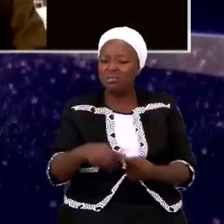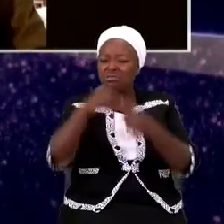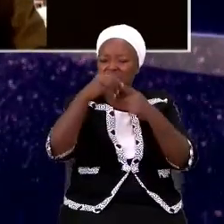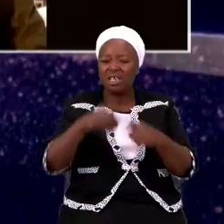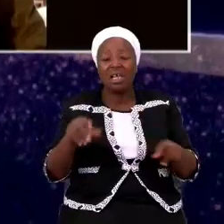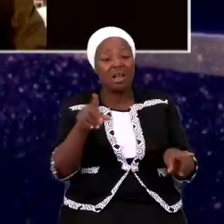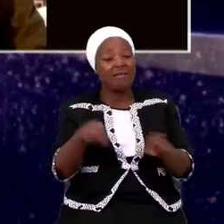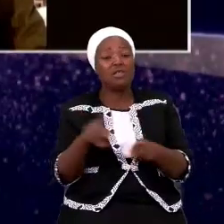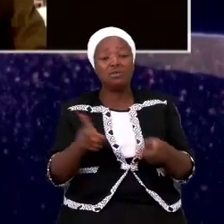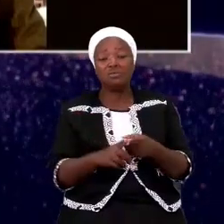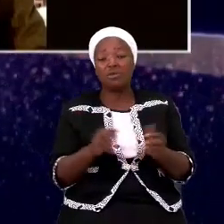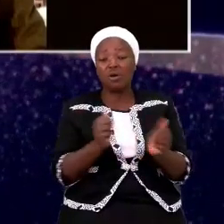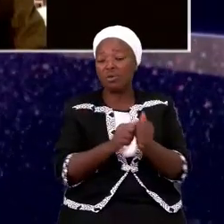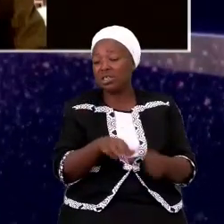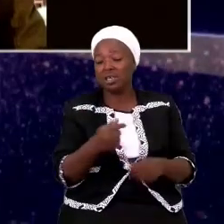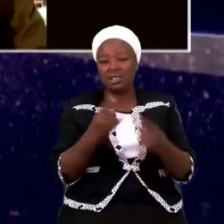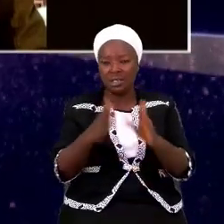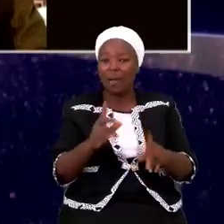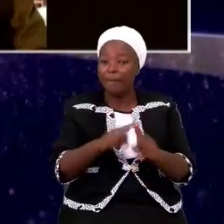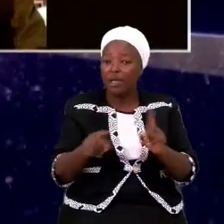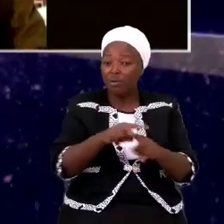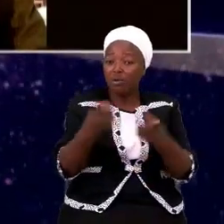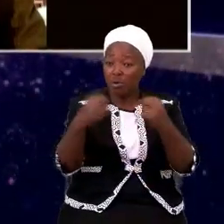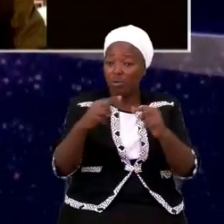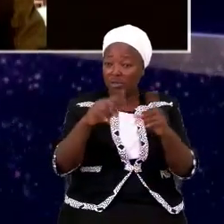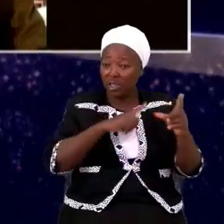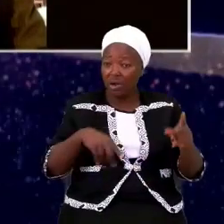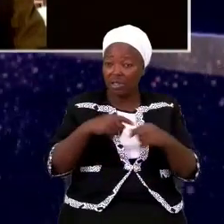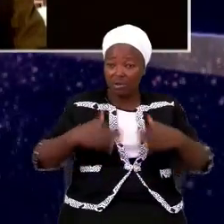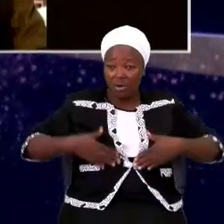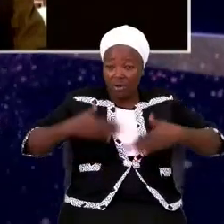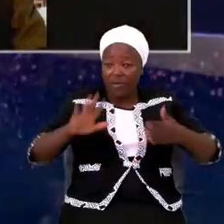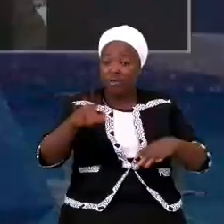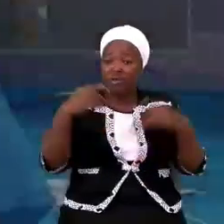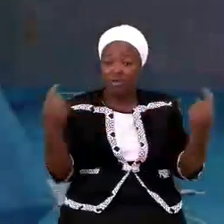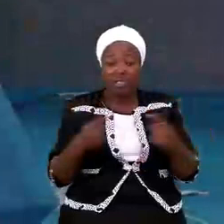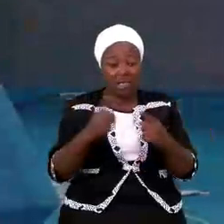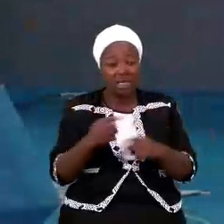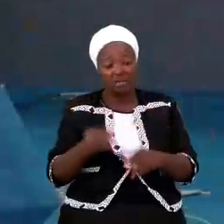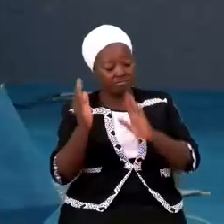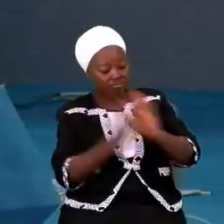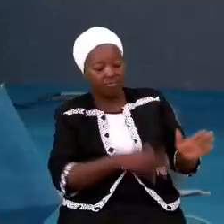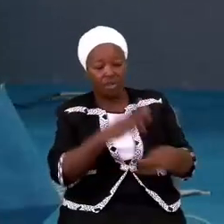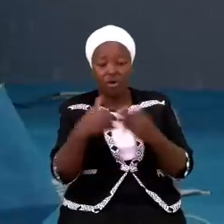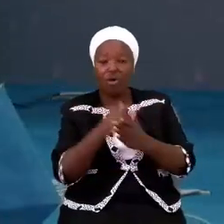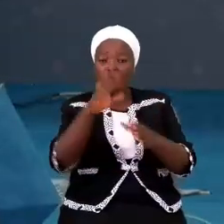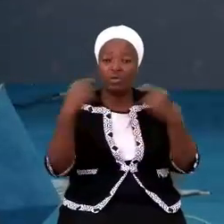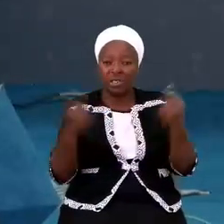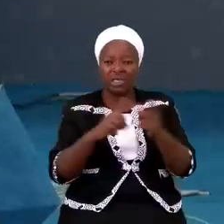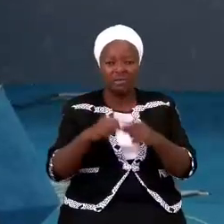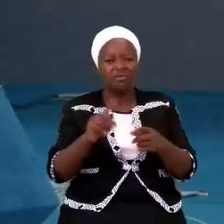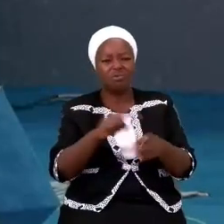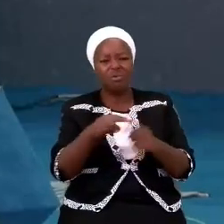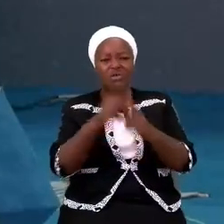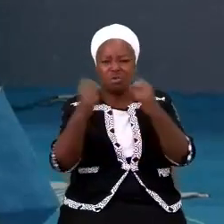your sin, when you come to the Lord and you are cleansed in the blood of the Lamb, when you come to the Lord and he pardons you and he purges you, when